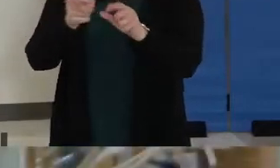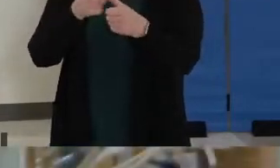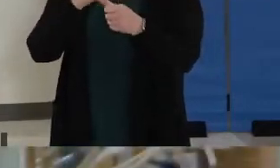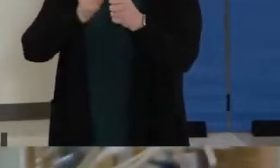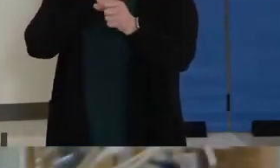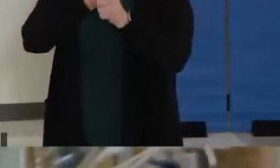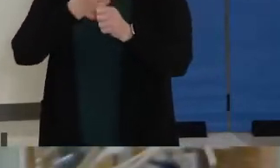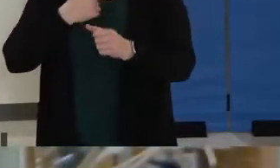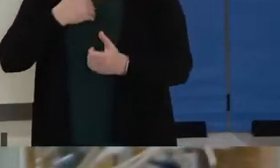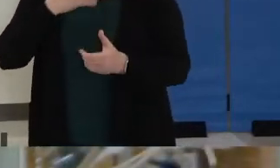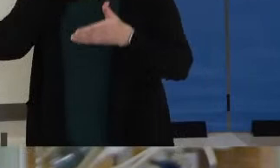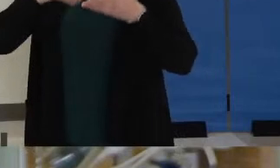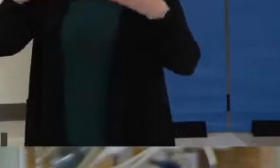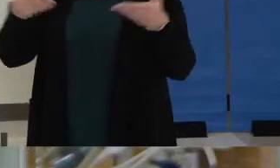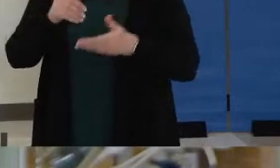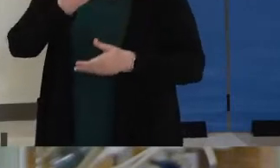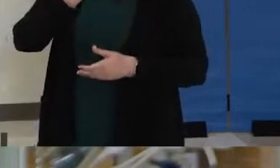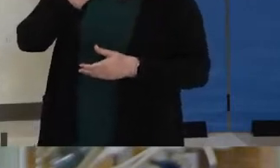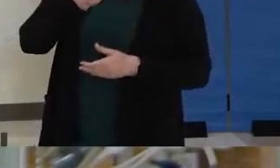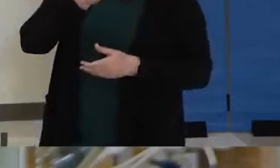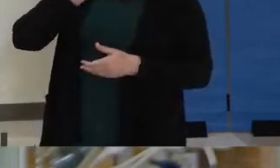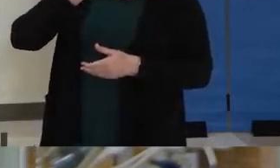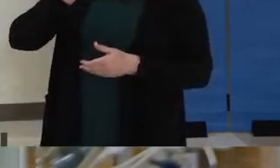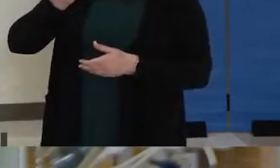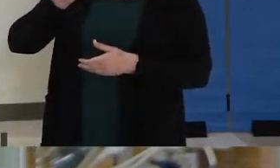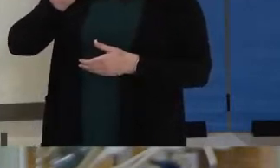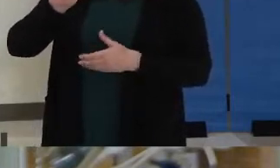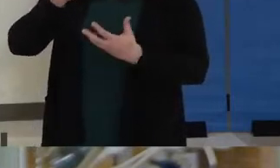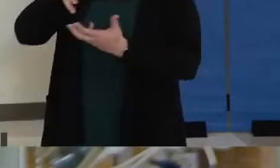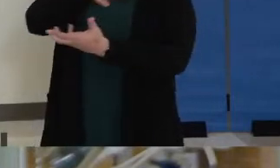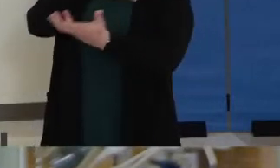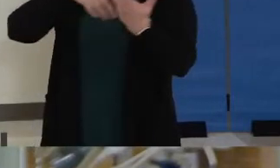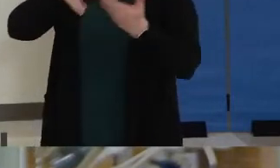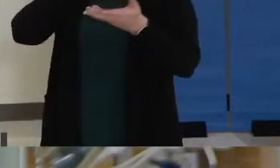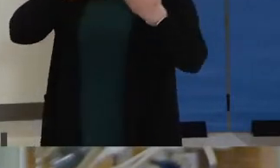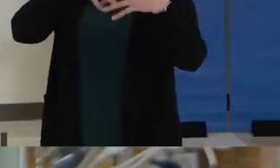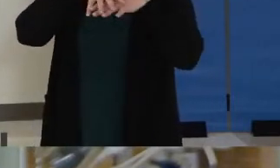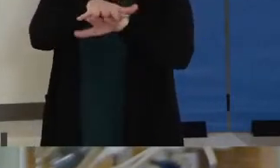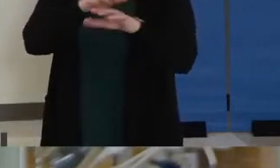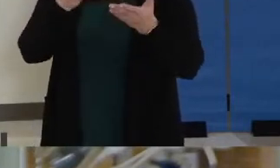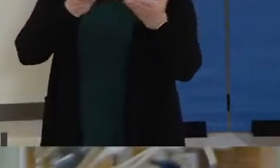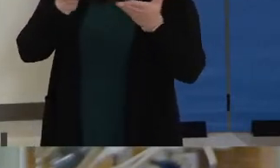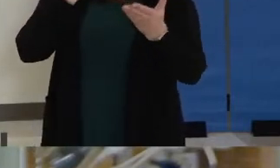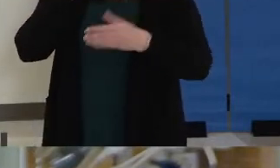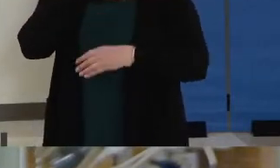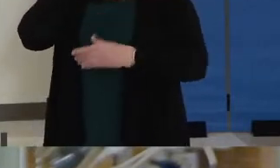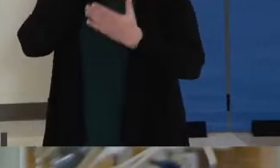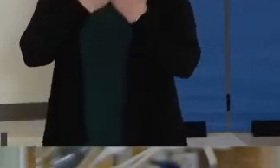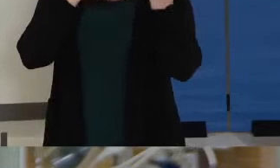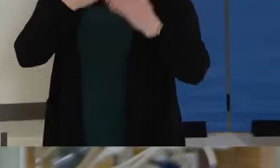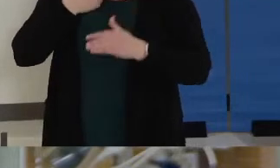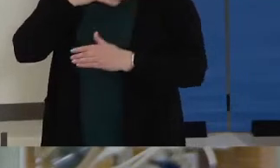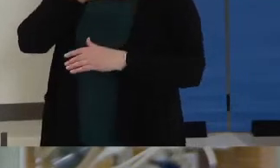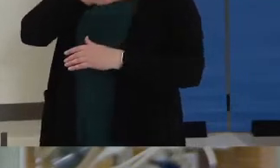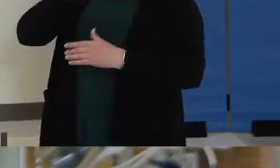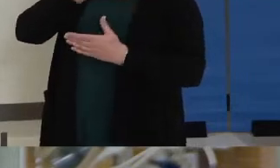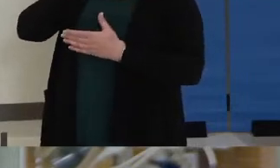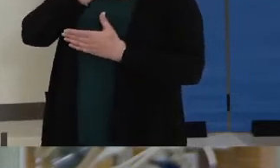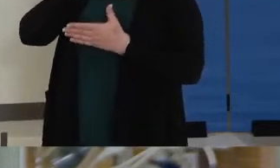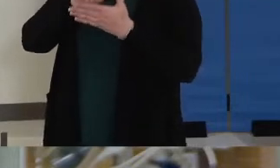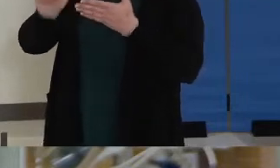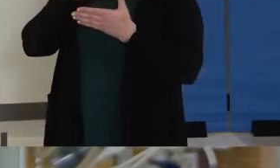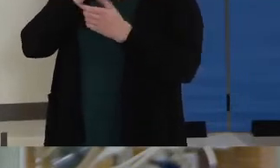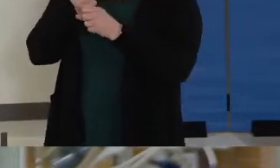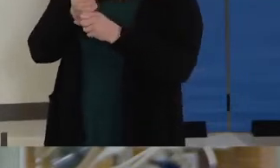as the AB 34 bills, integrated services for the homeless, mentally ill, and we got to $55 million a year out